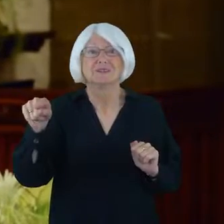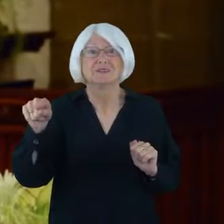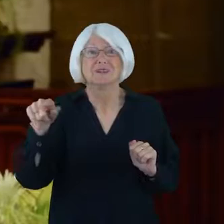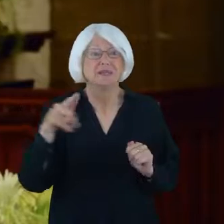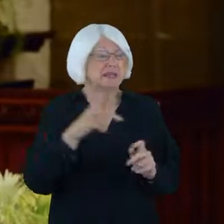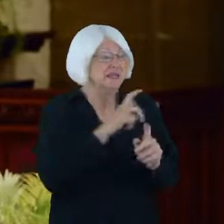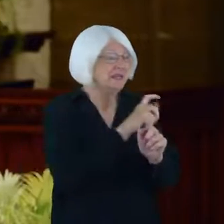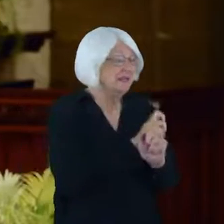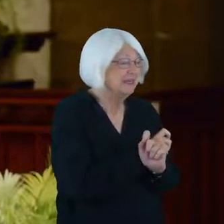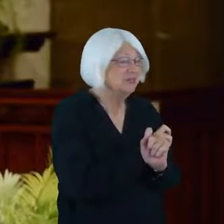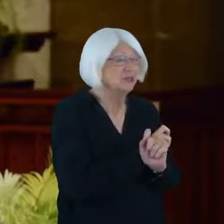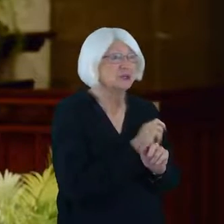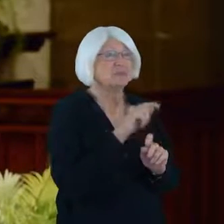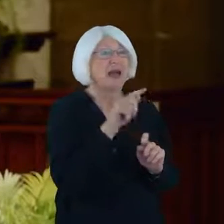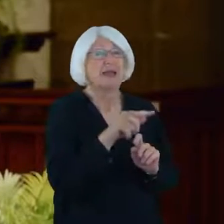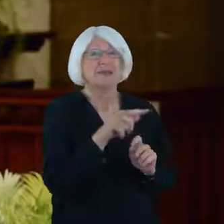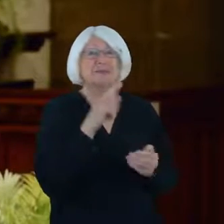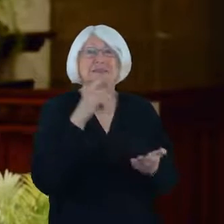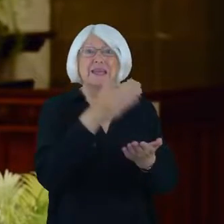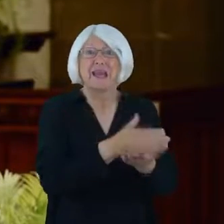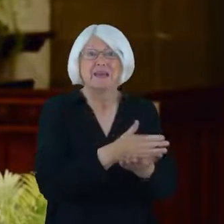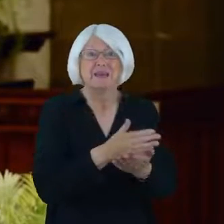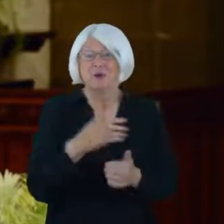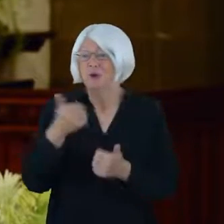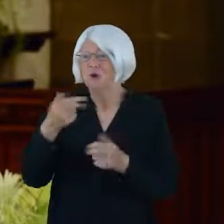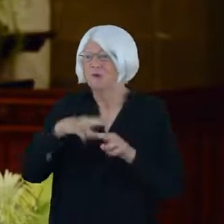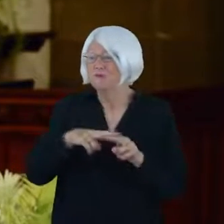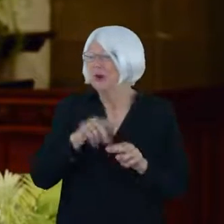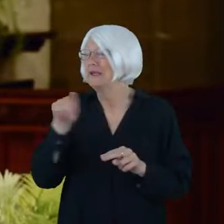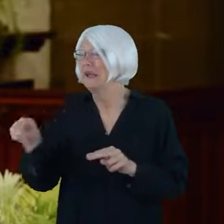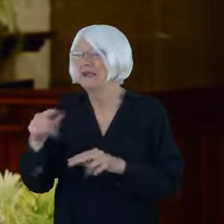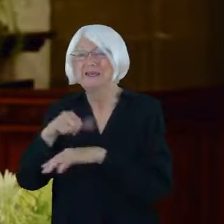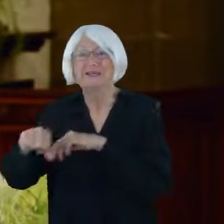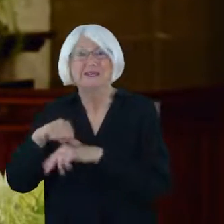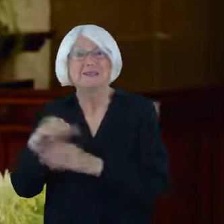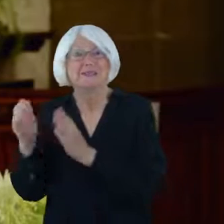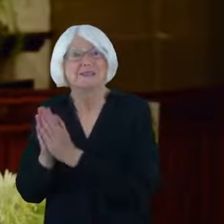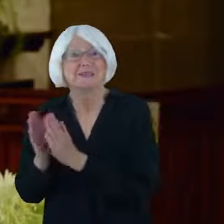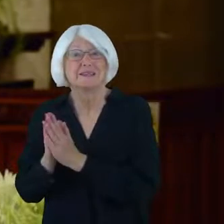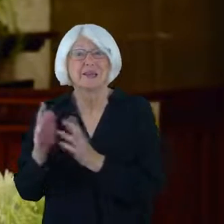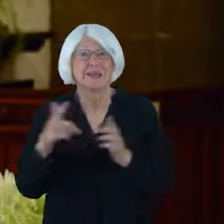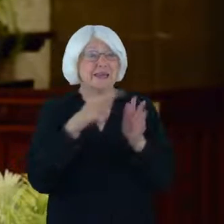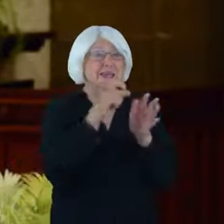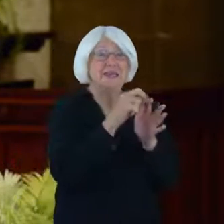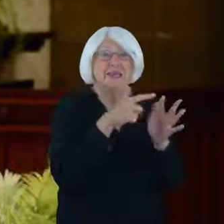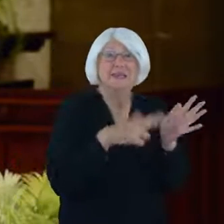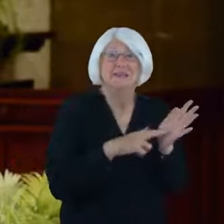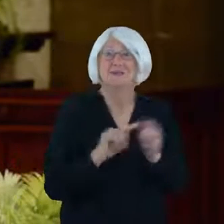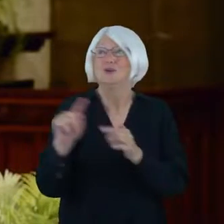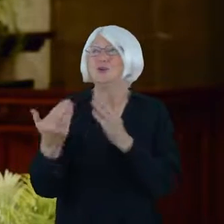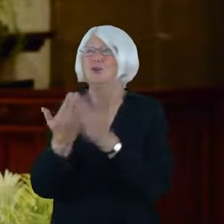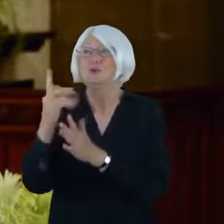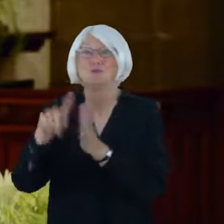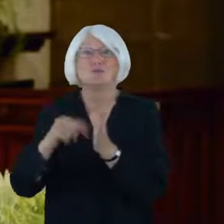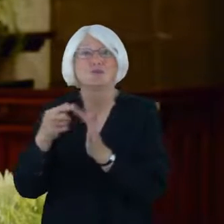Egypt and Canaan, Good Friday and Easter Sunday, Eden and the New Jerusalem, there is new life